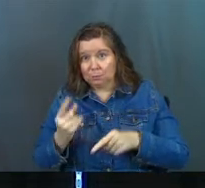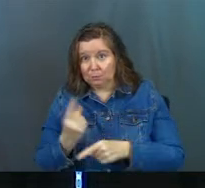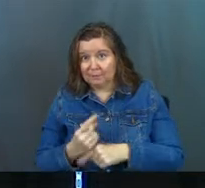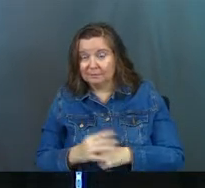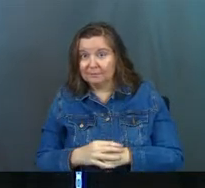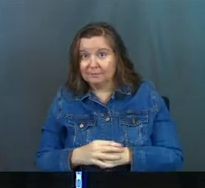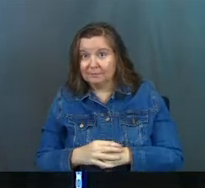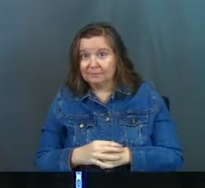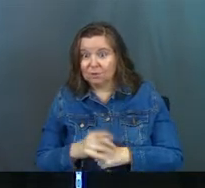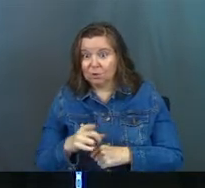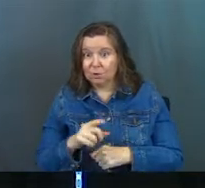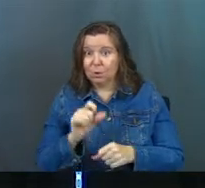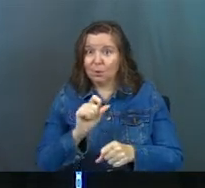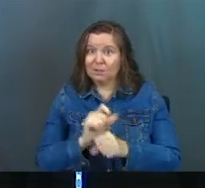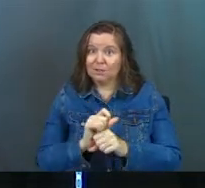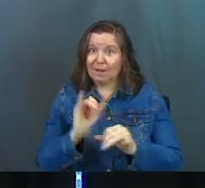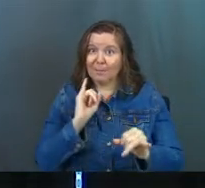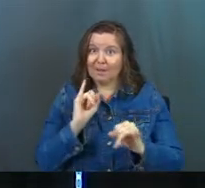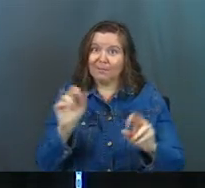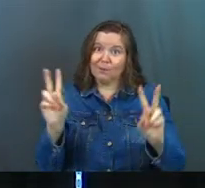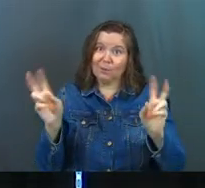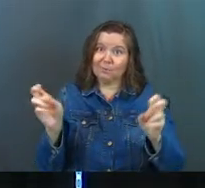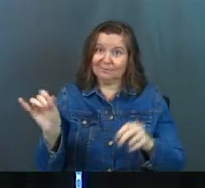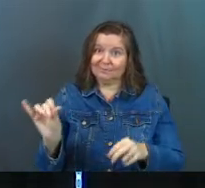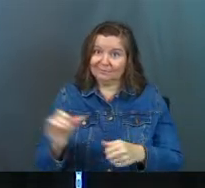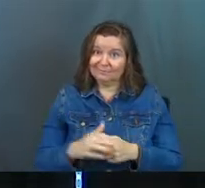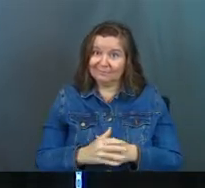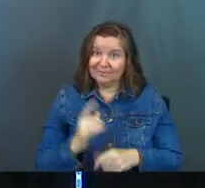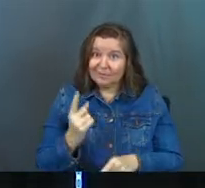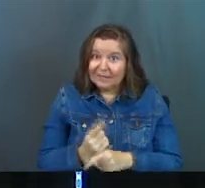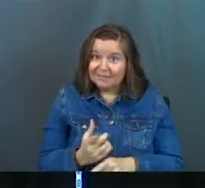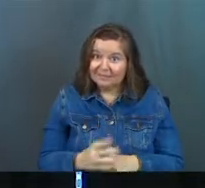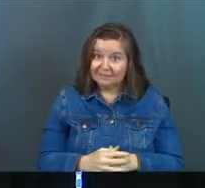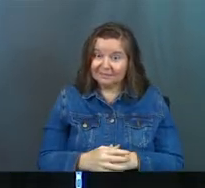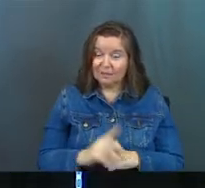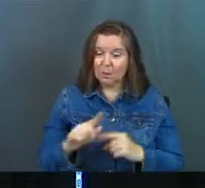there? You're in a job interview, aren't you?